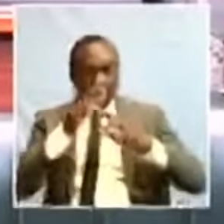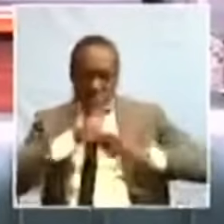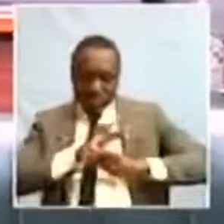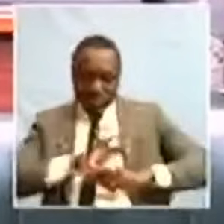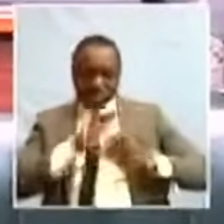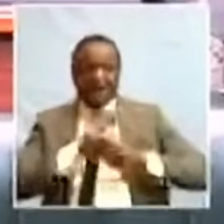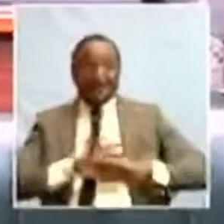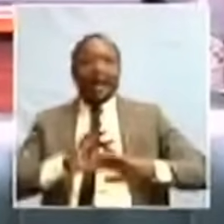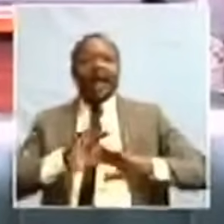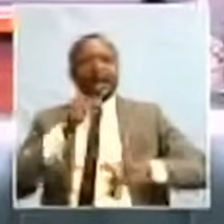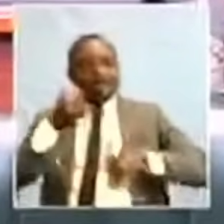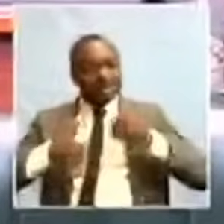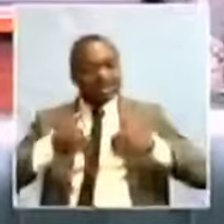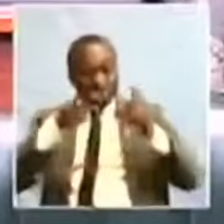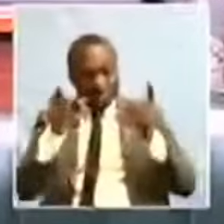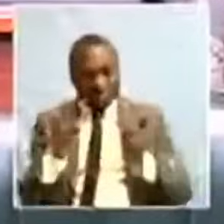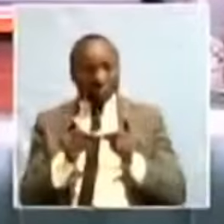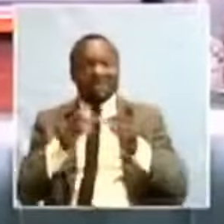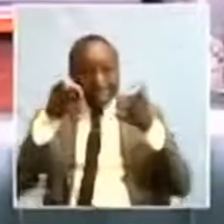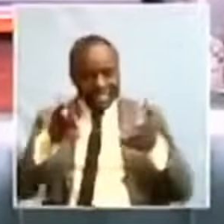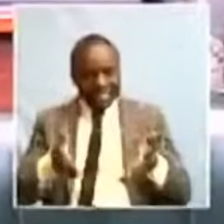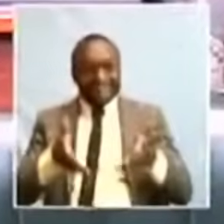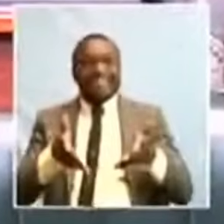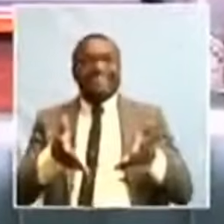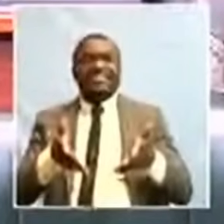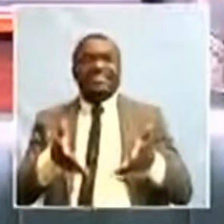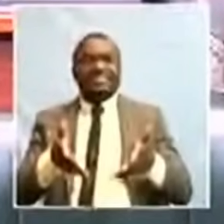your position. We are here this time. Thank